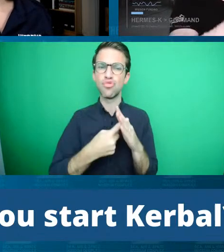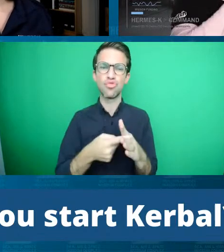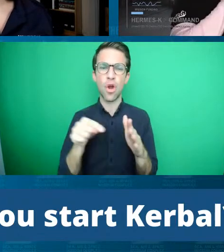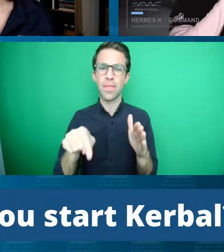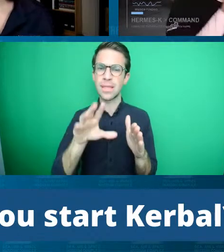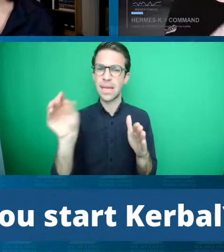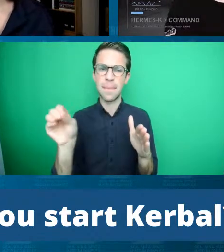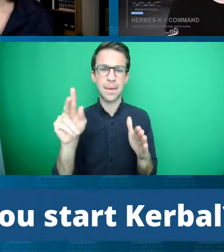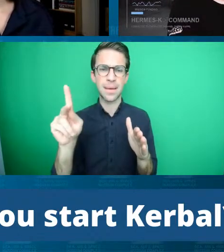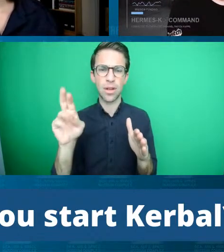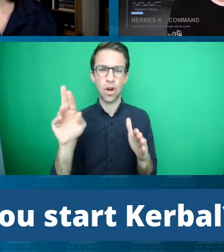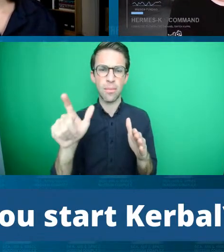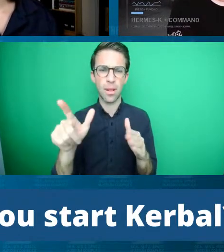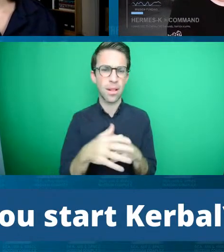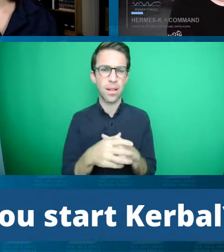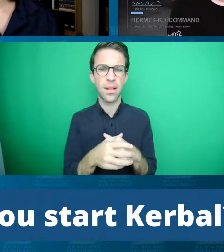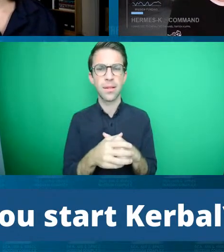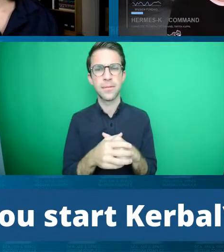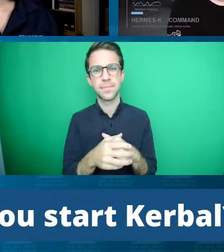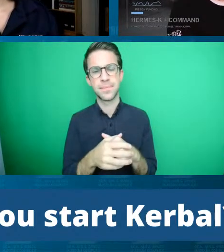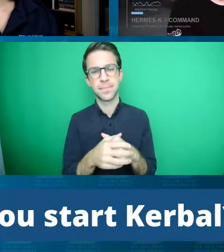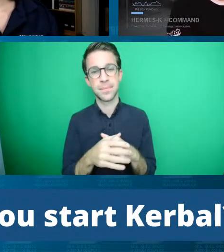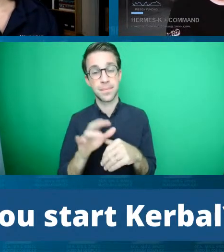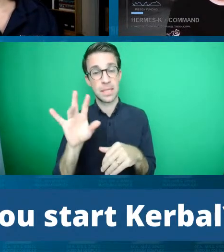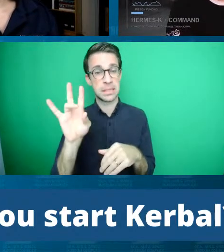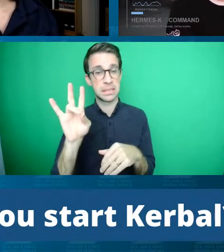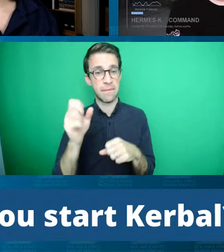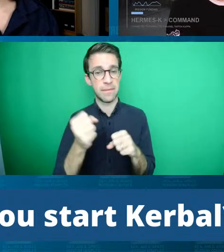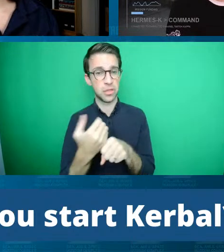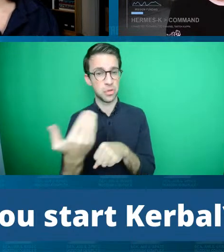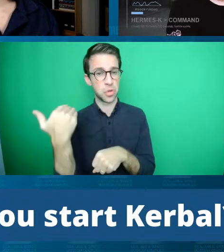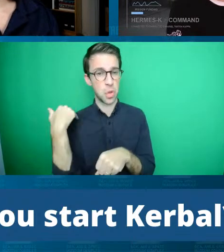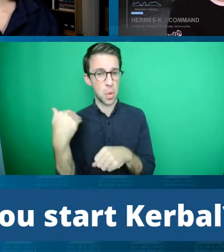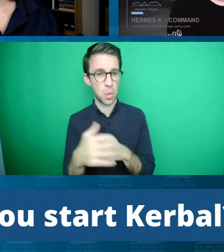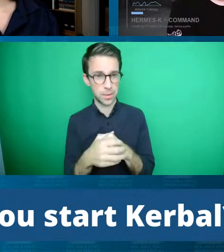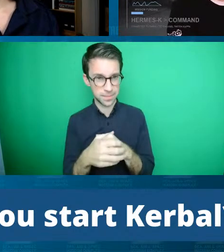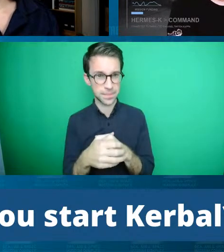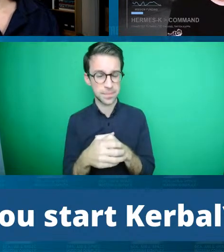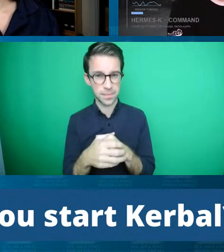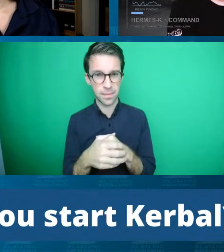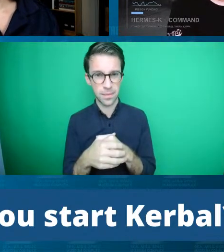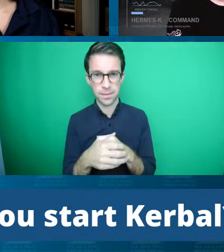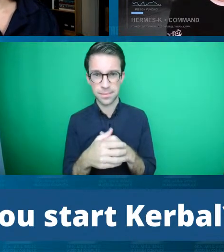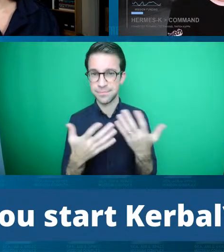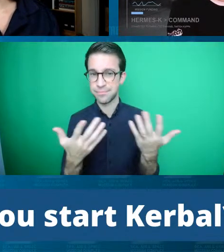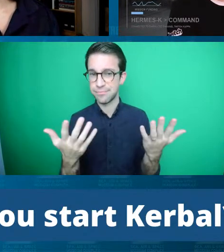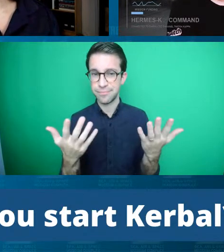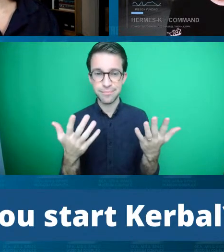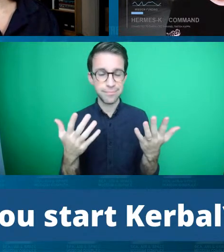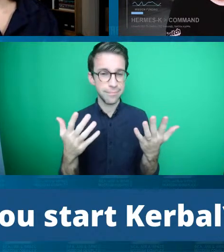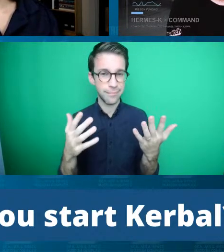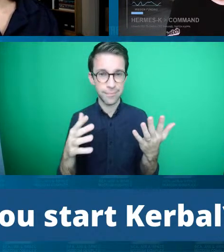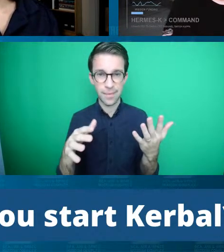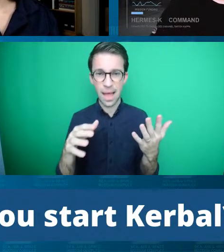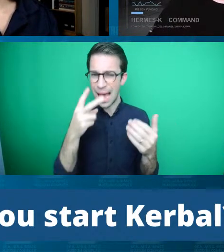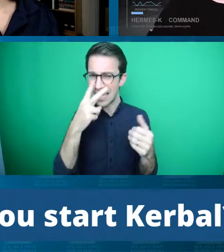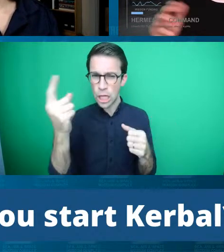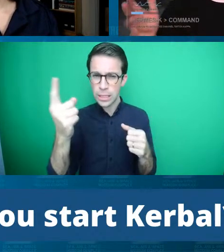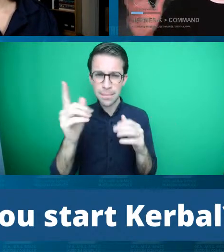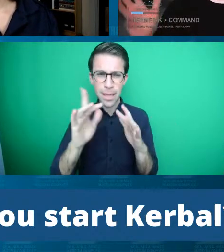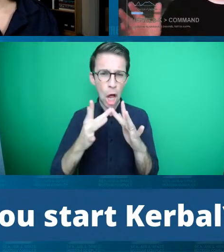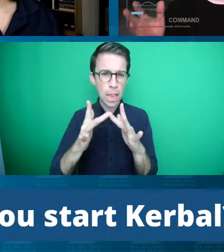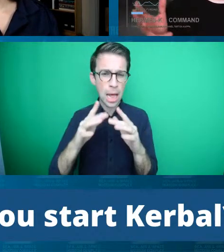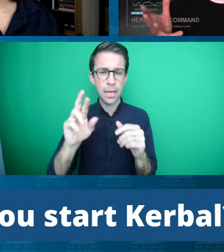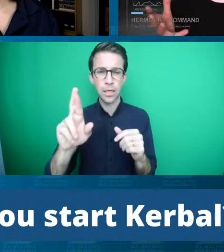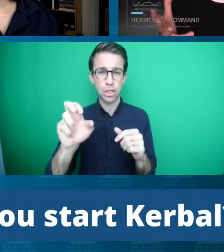Kerbal? Oh, wow. 7 years ago, I think. I picked up Kerbal. I saw something online, like on